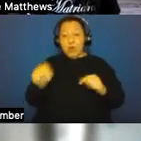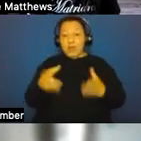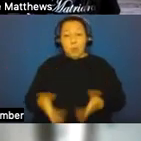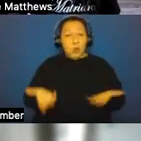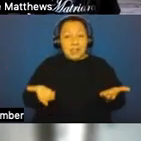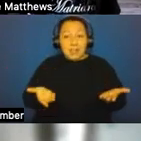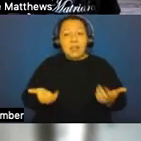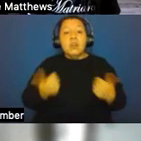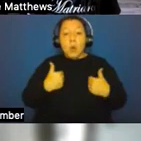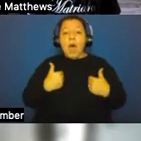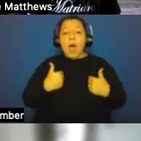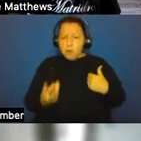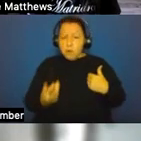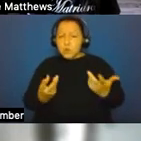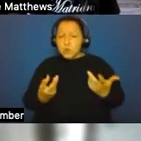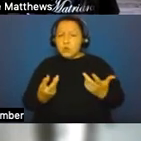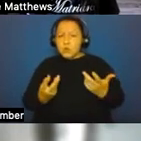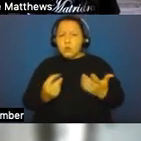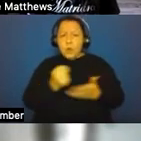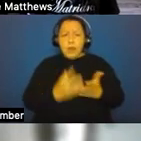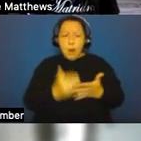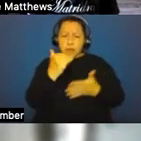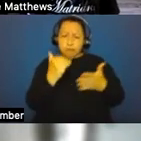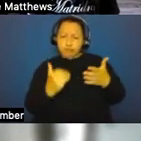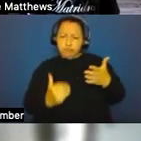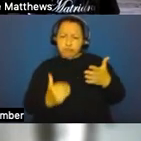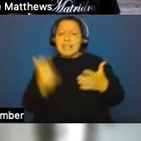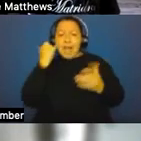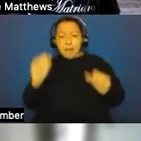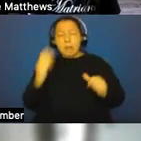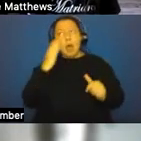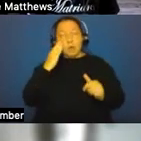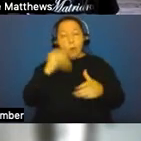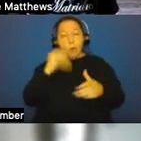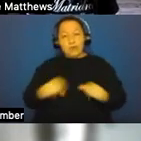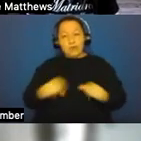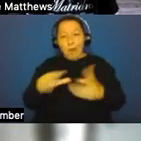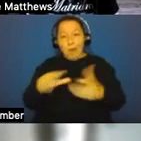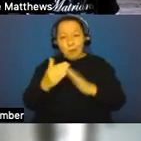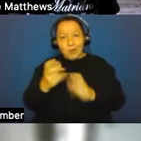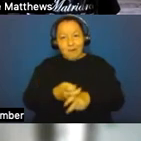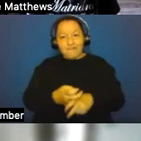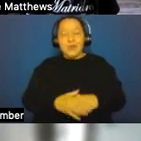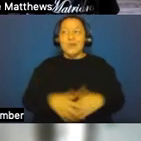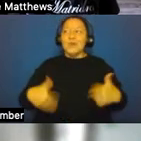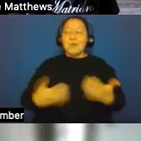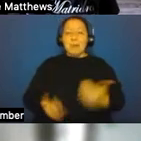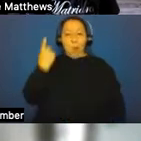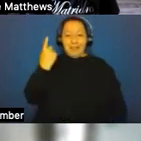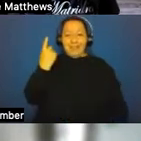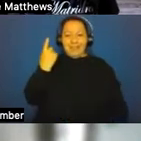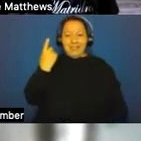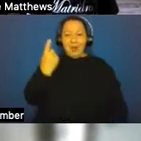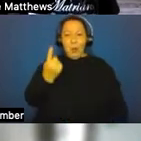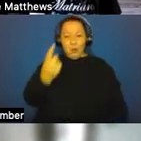of therapists, if possible. I know in tribal communities, it's hard. You may only have one to refer